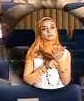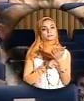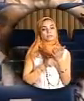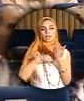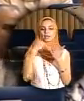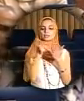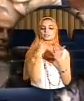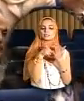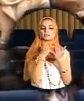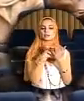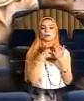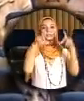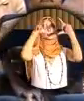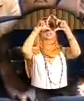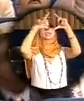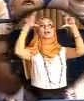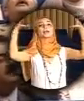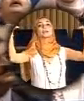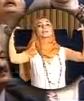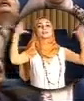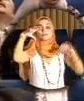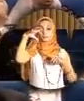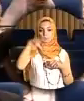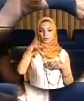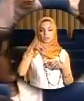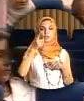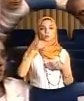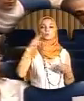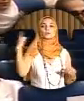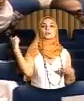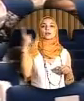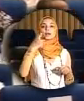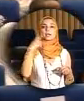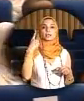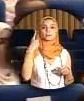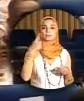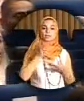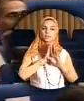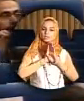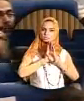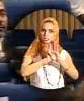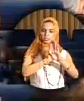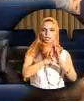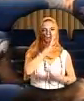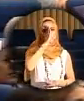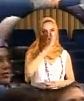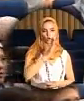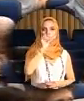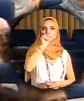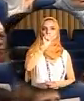also recognize and support their rights as citizens and participants in their communities' social and